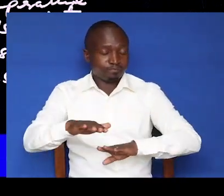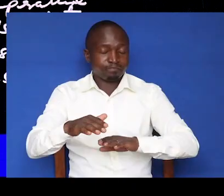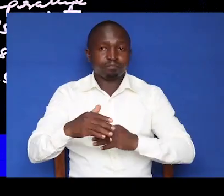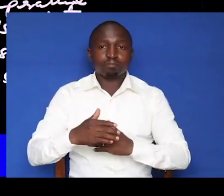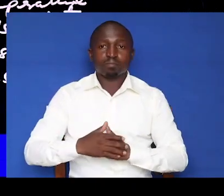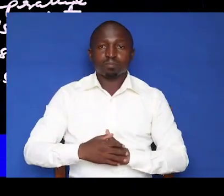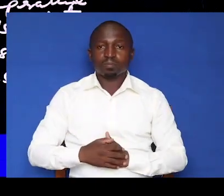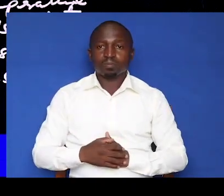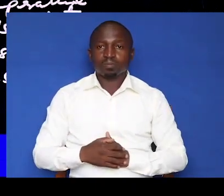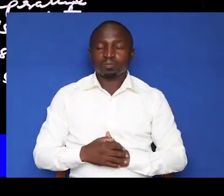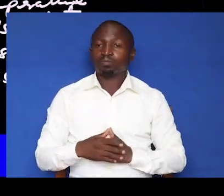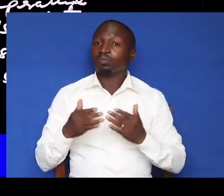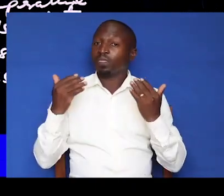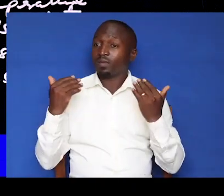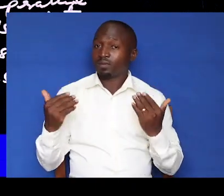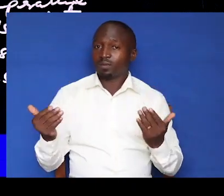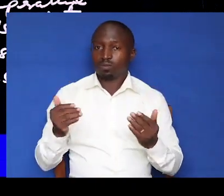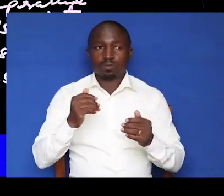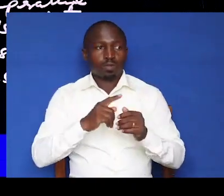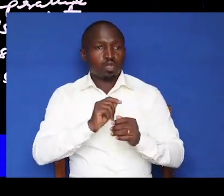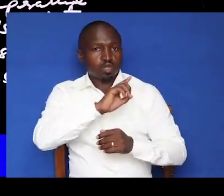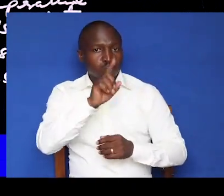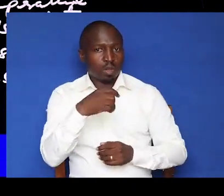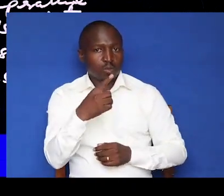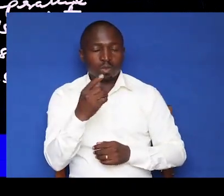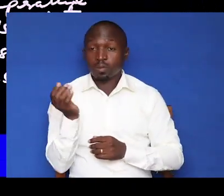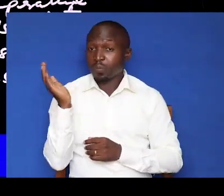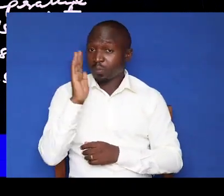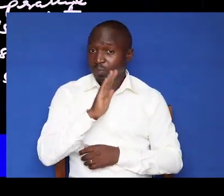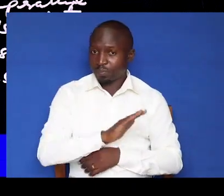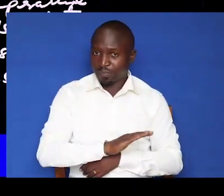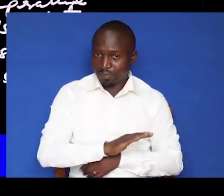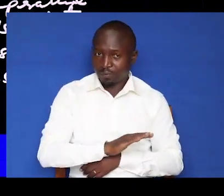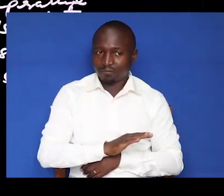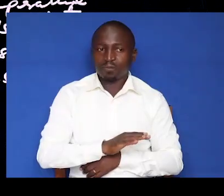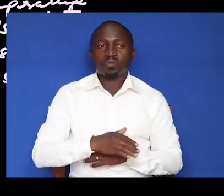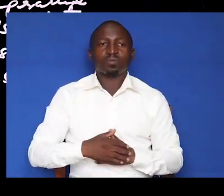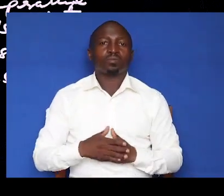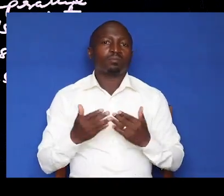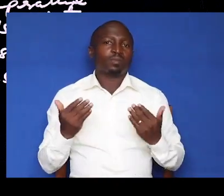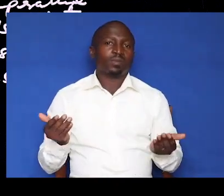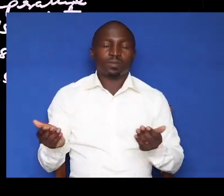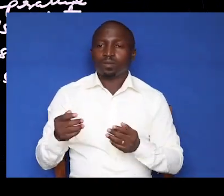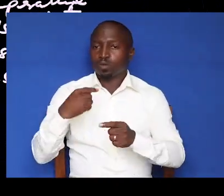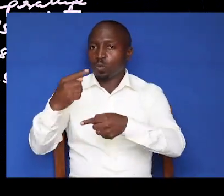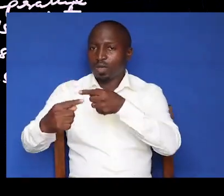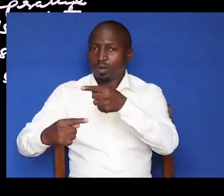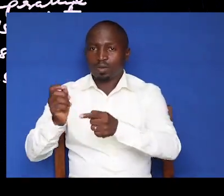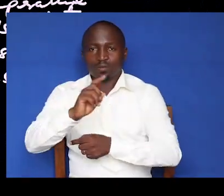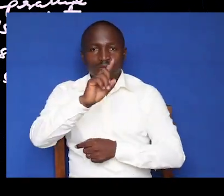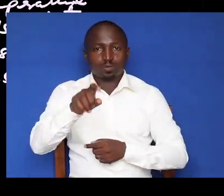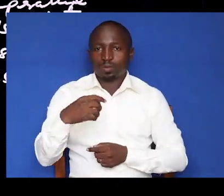factors. So as we are through with question number 1, let us continue